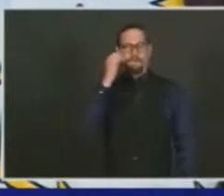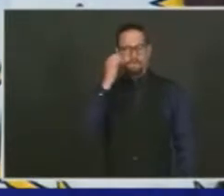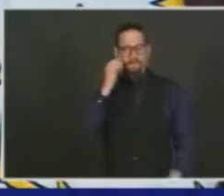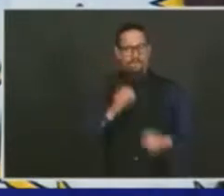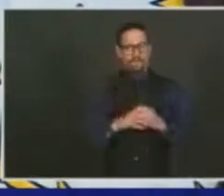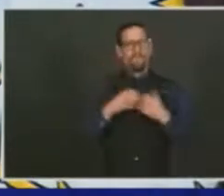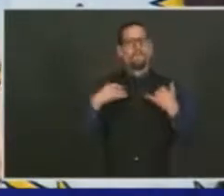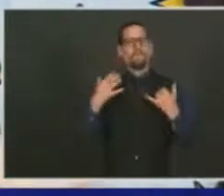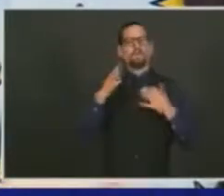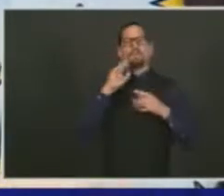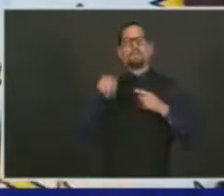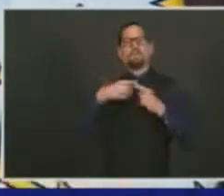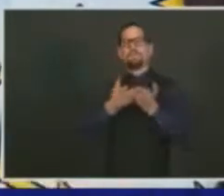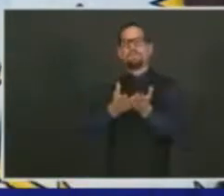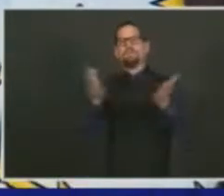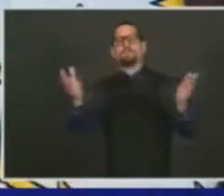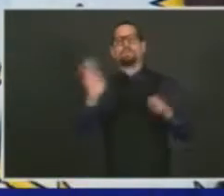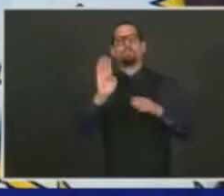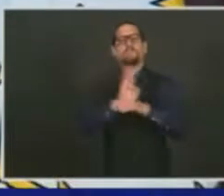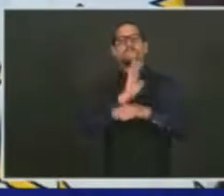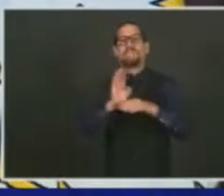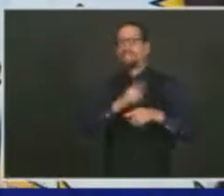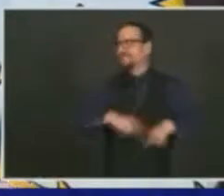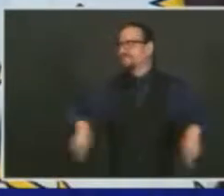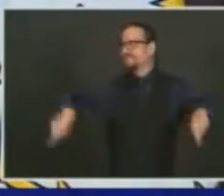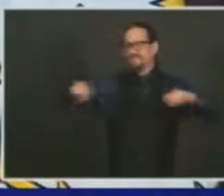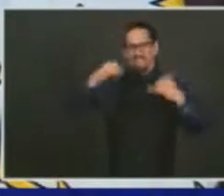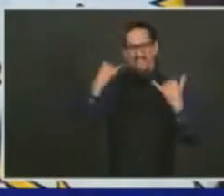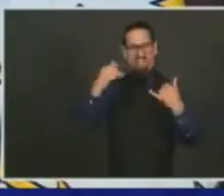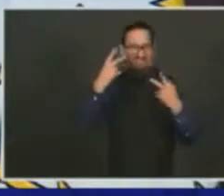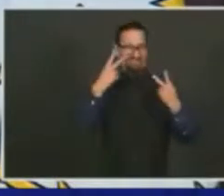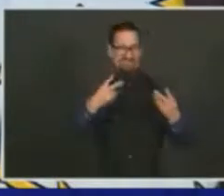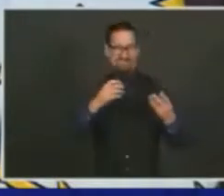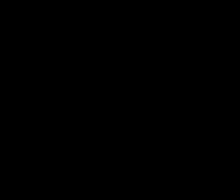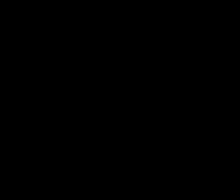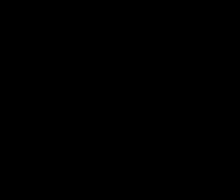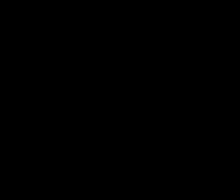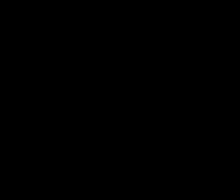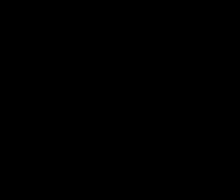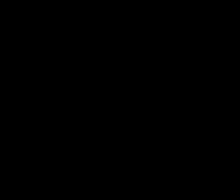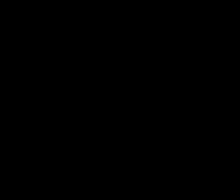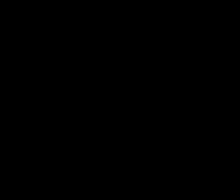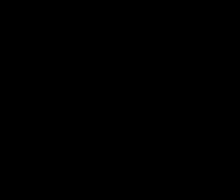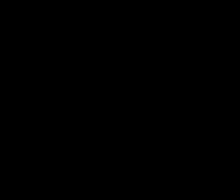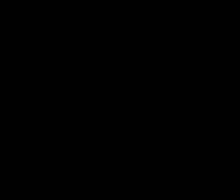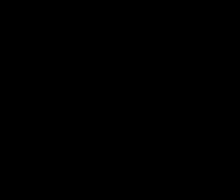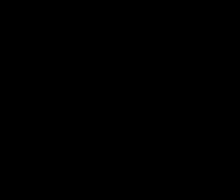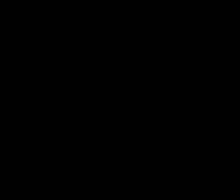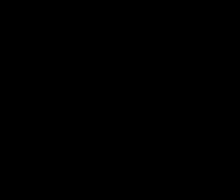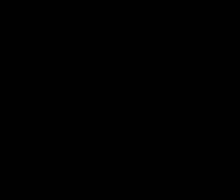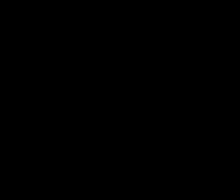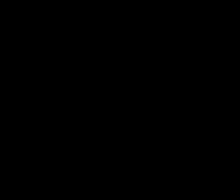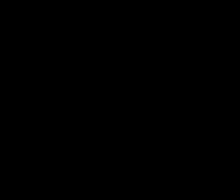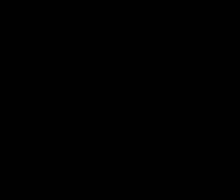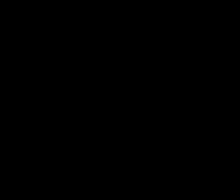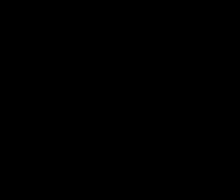rising cases here and in other states where they do business. They're asking Governor what we can do.